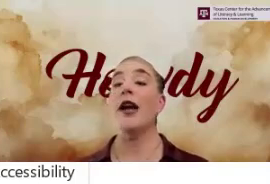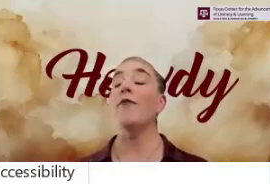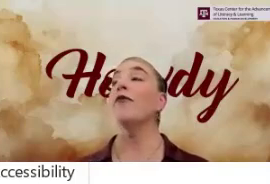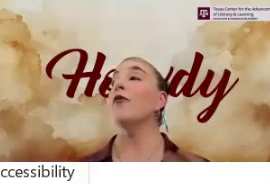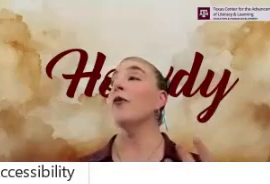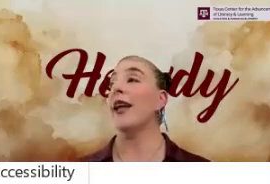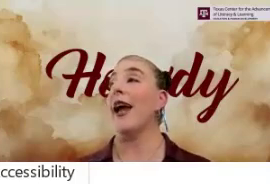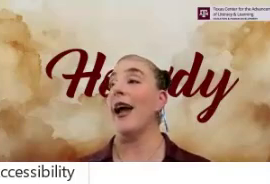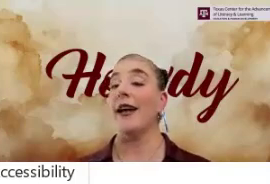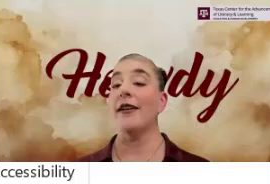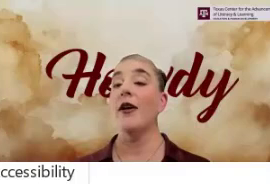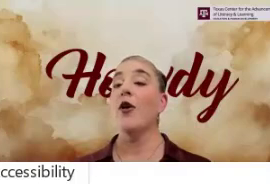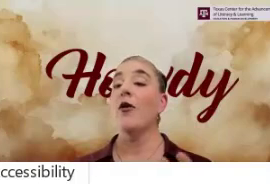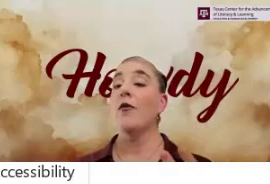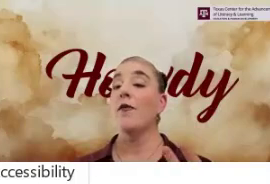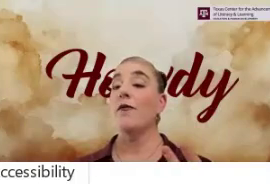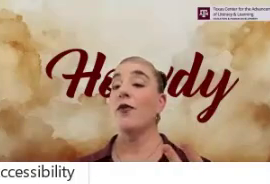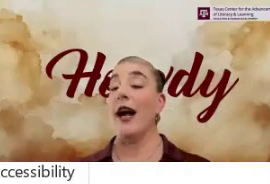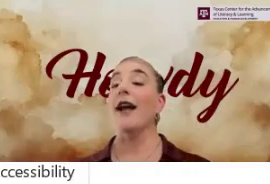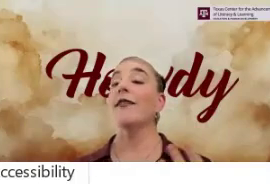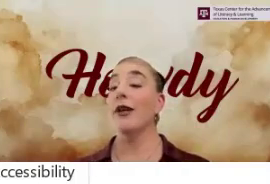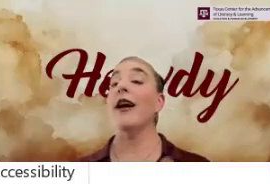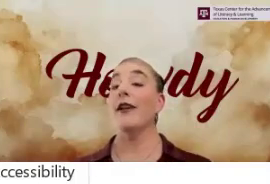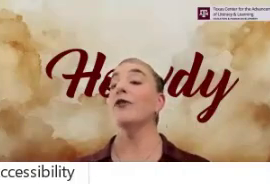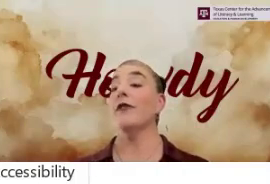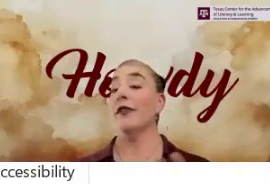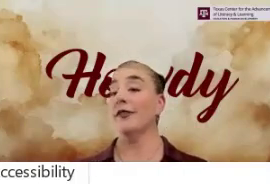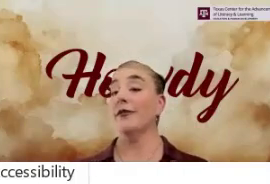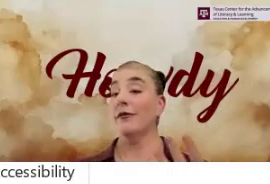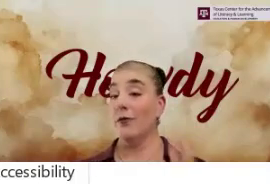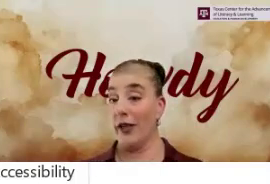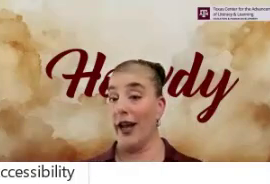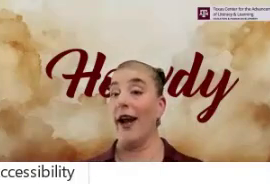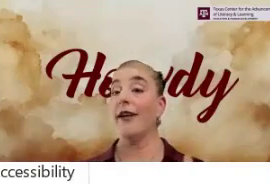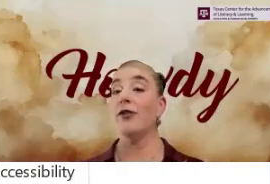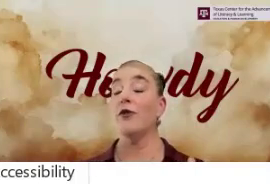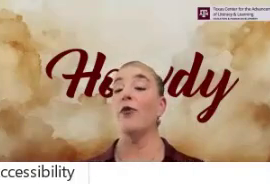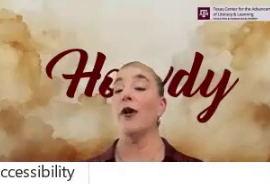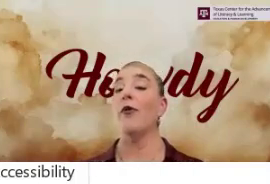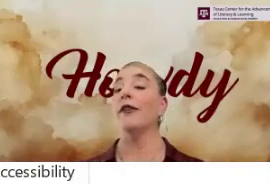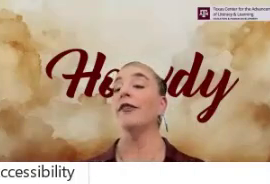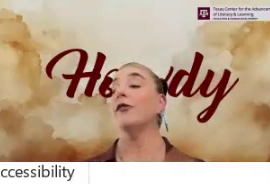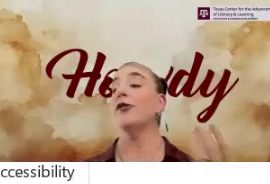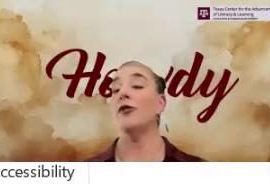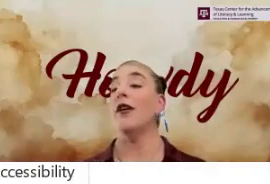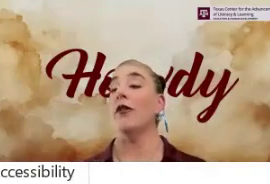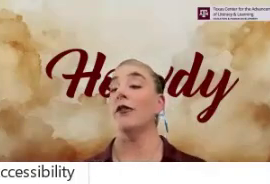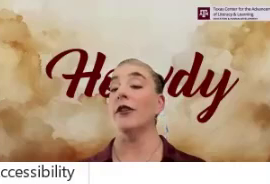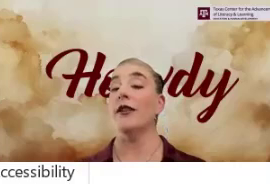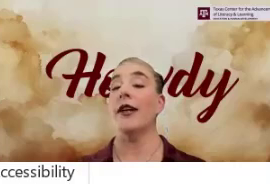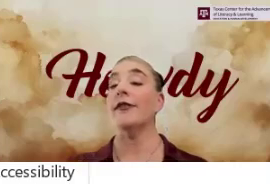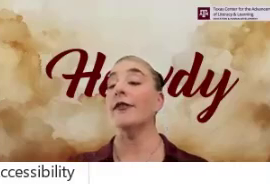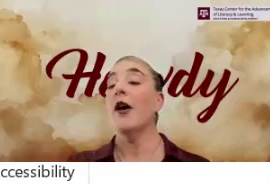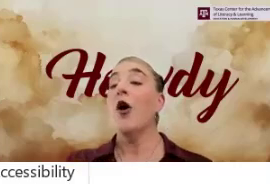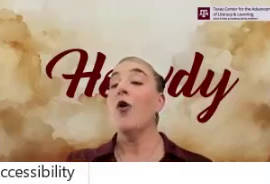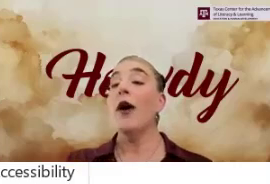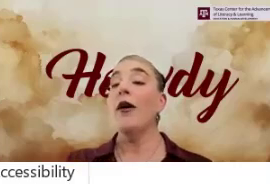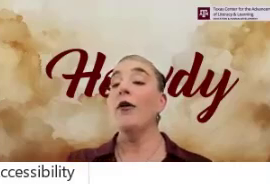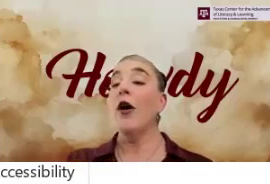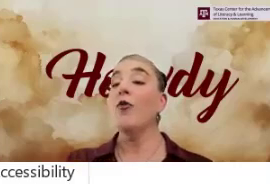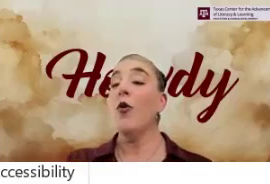there is some type of a WCAG. We got to do this. WCAG 2.1 says you need alternate